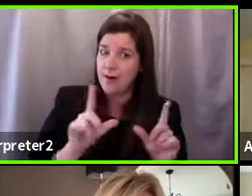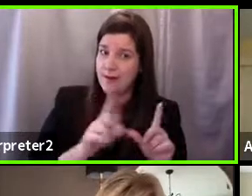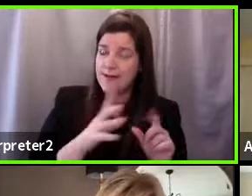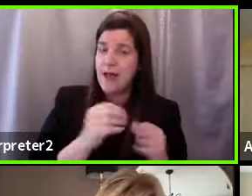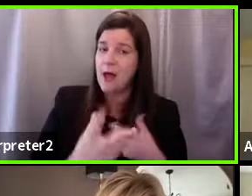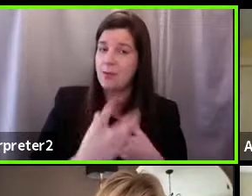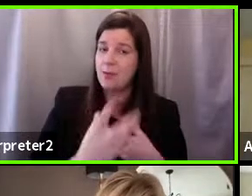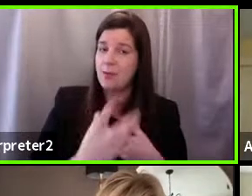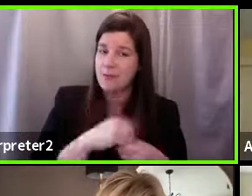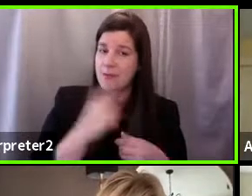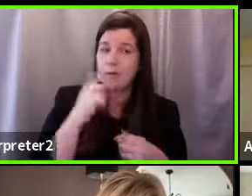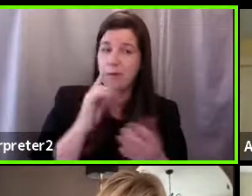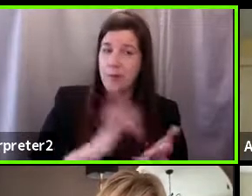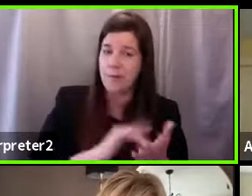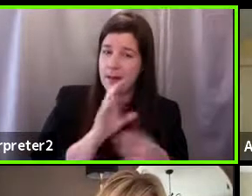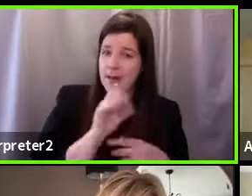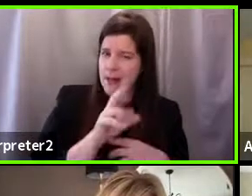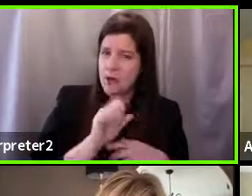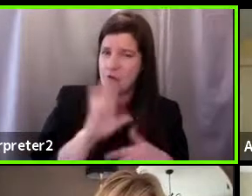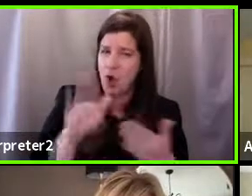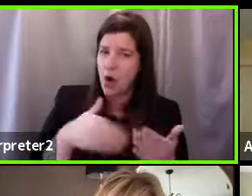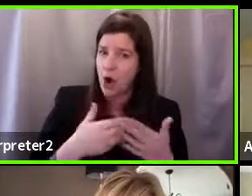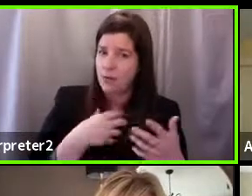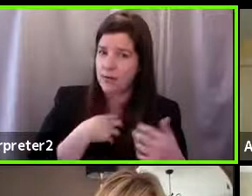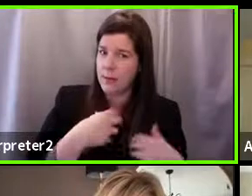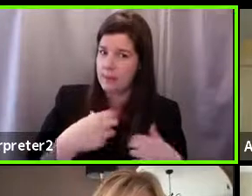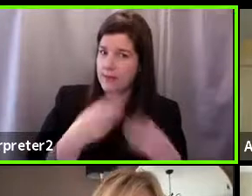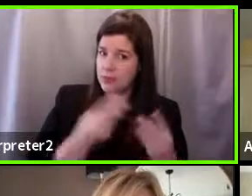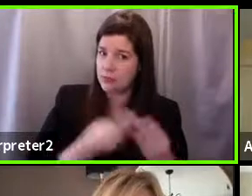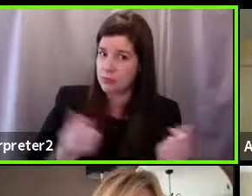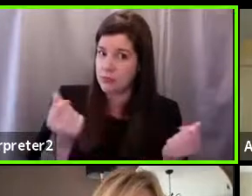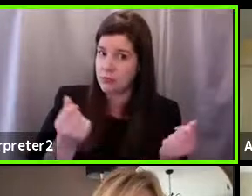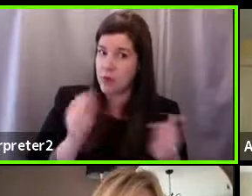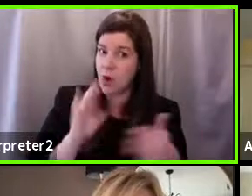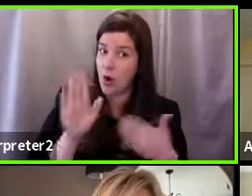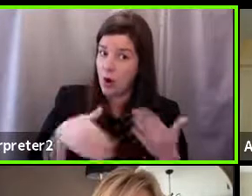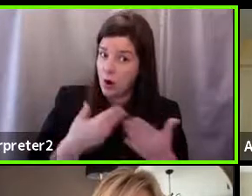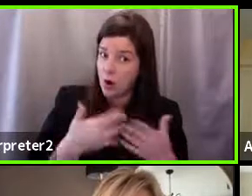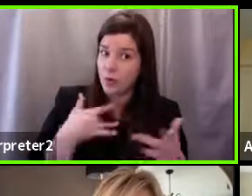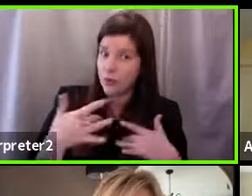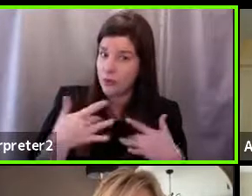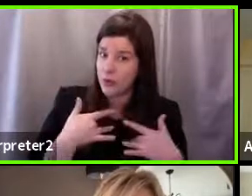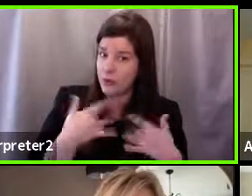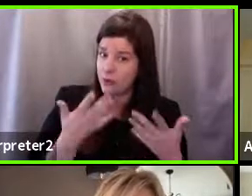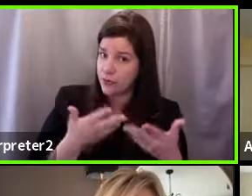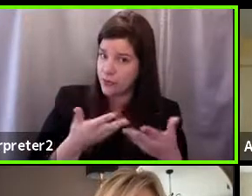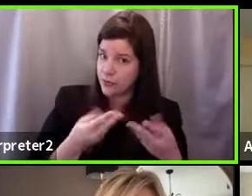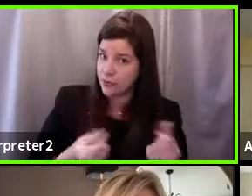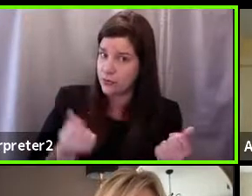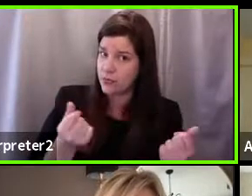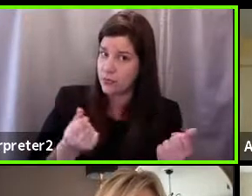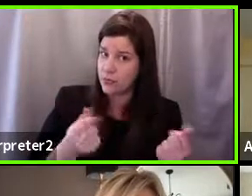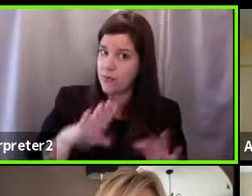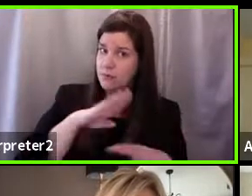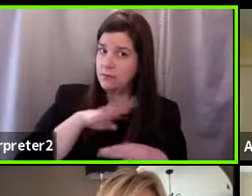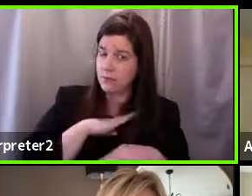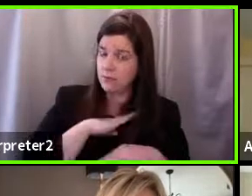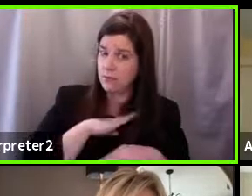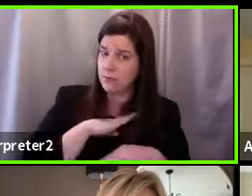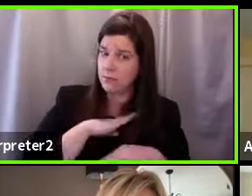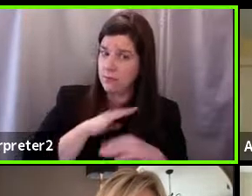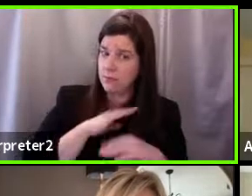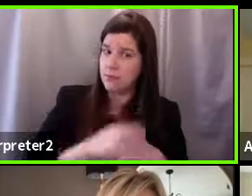in medical cannabis? Have we resolved all of the cases and concerns that had been initiated